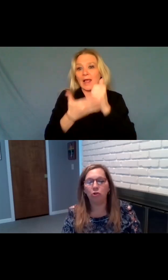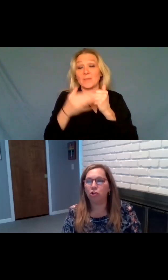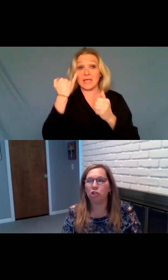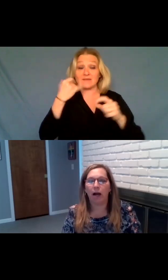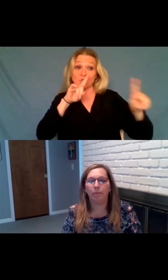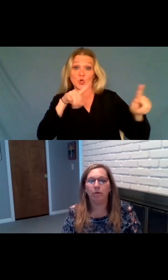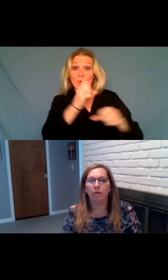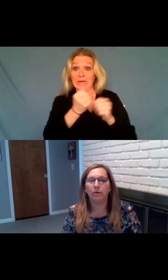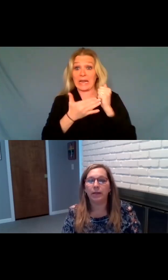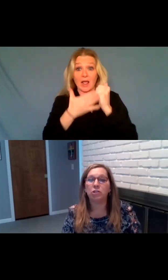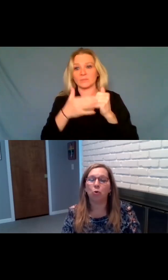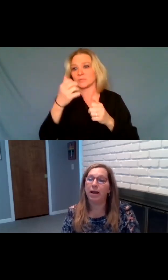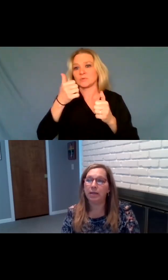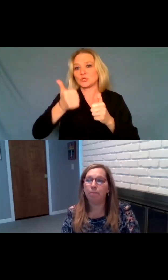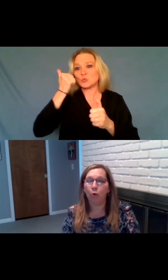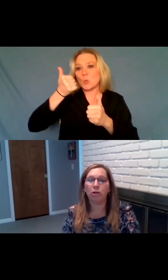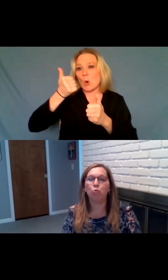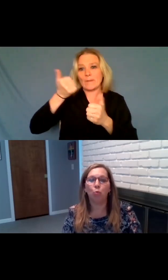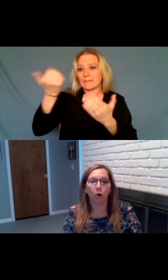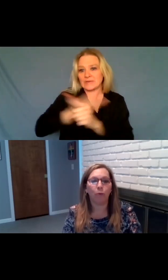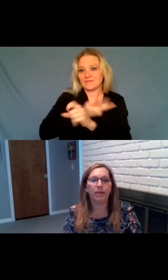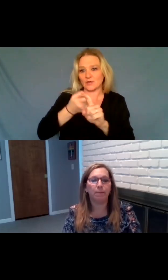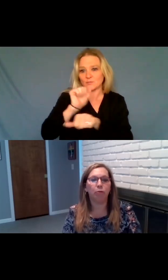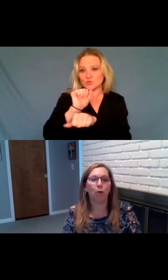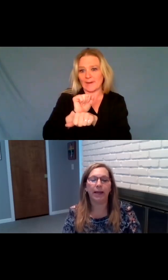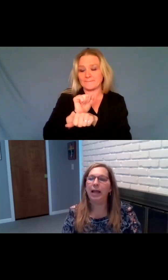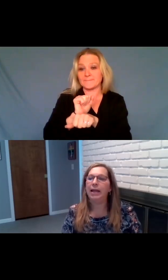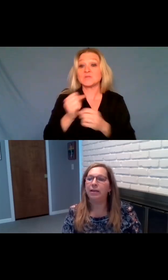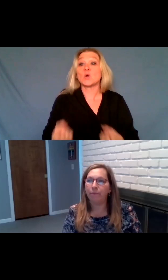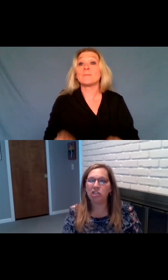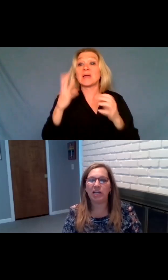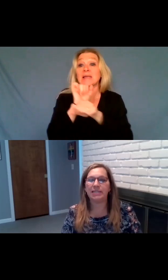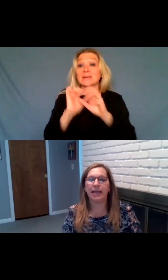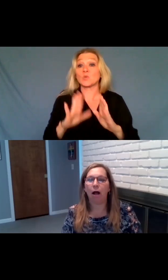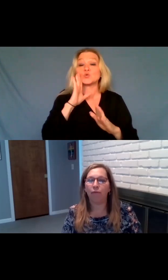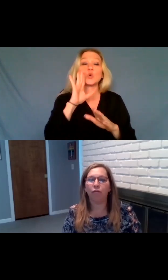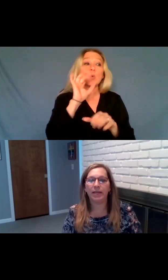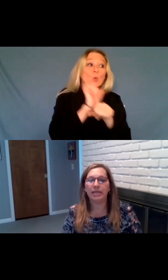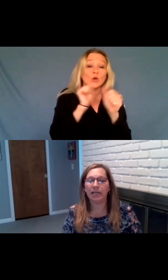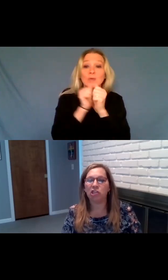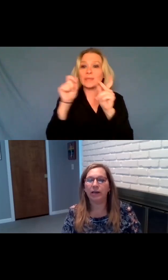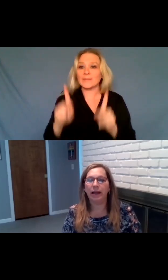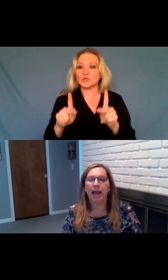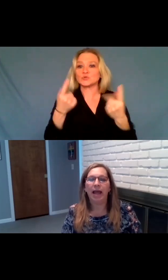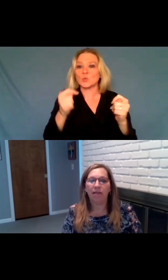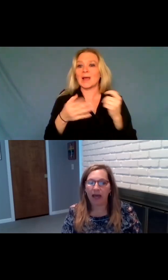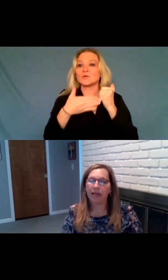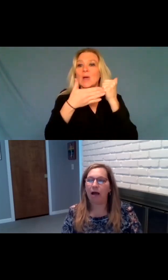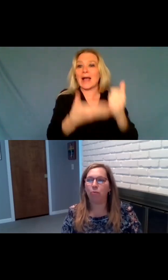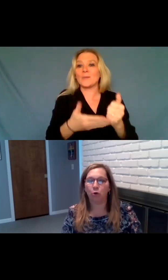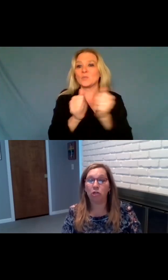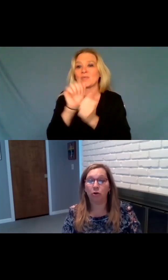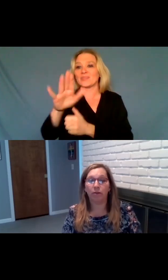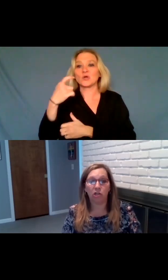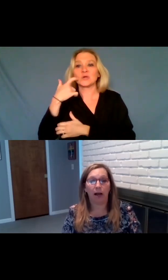you won't lose your job. Okay, so many employers will work with the employee, give them a chance to get help for the addiction, and then